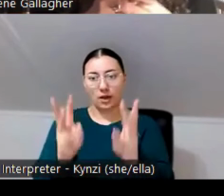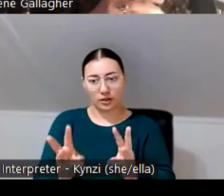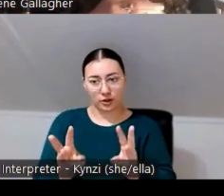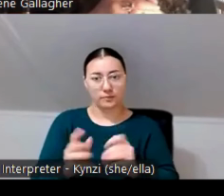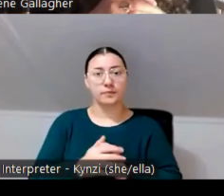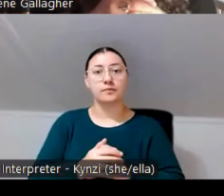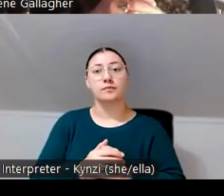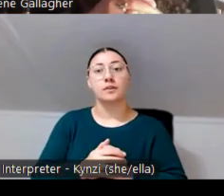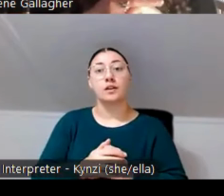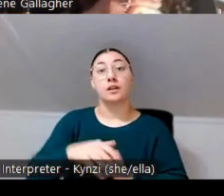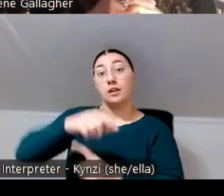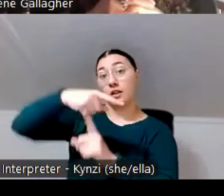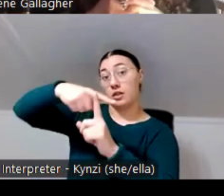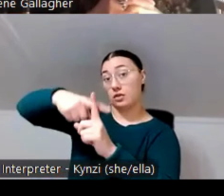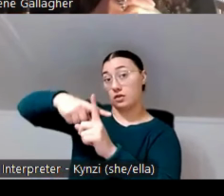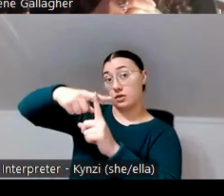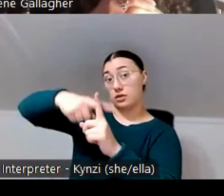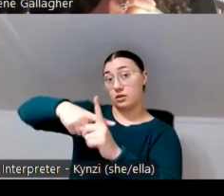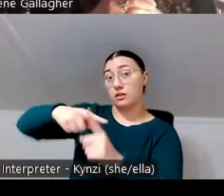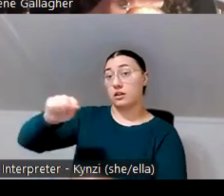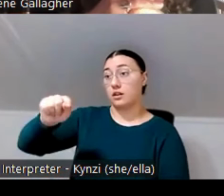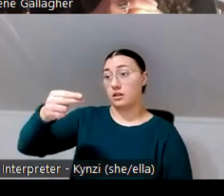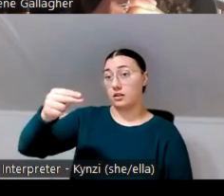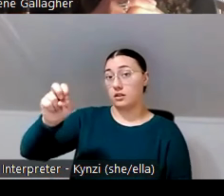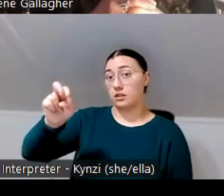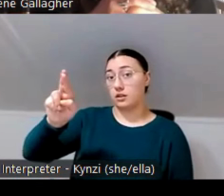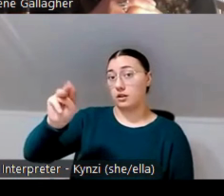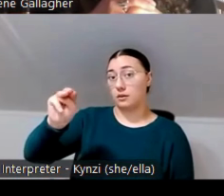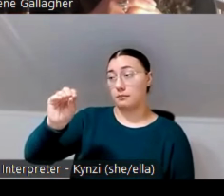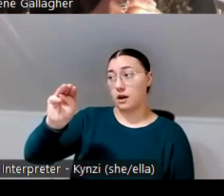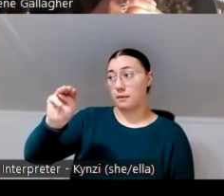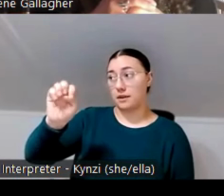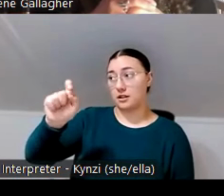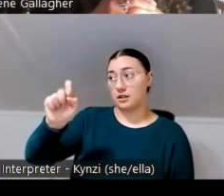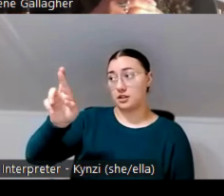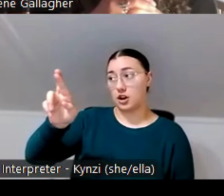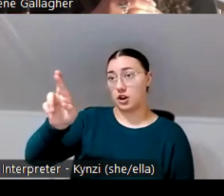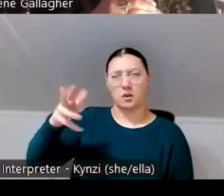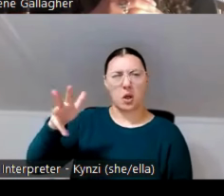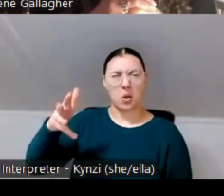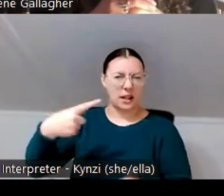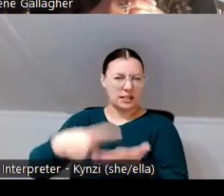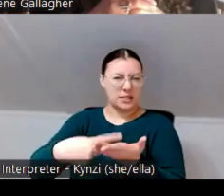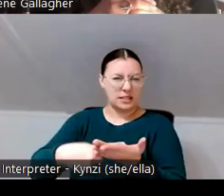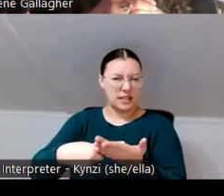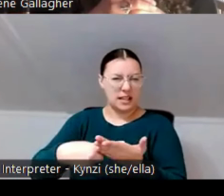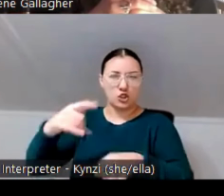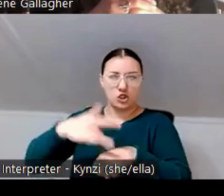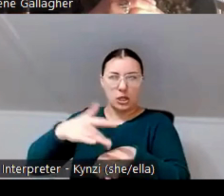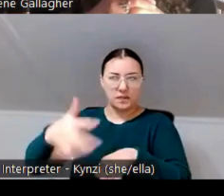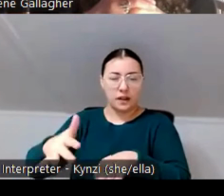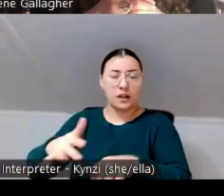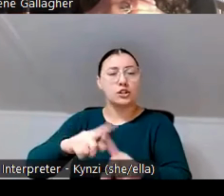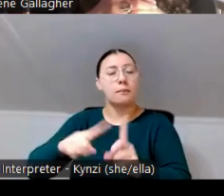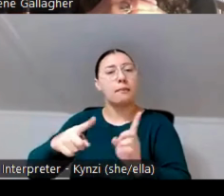A thermometer, we talked about a little bit already, tells us the temperature outside.